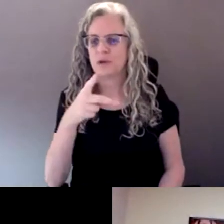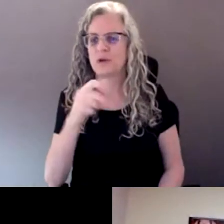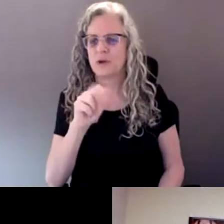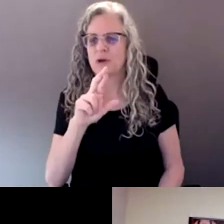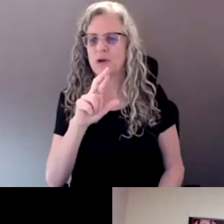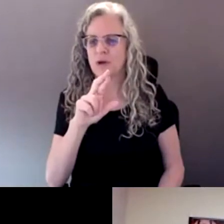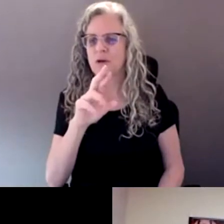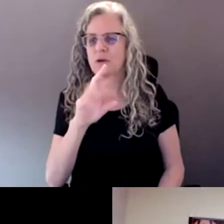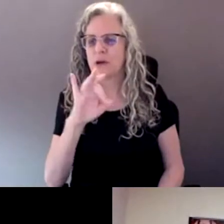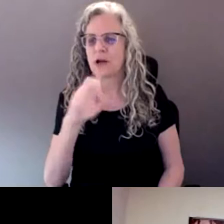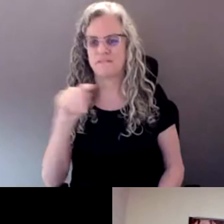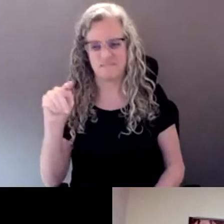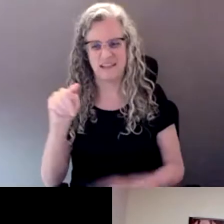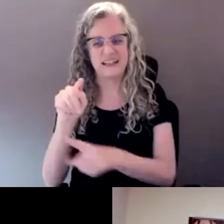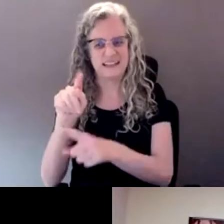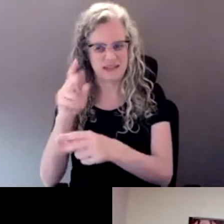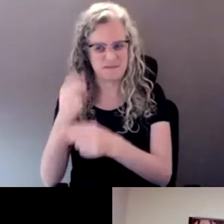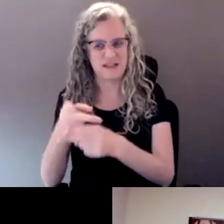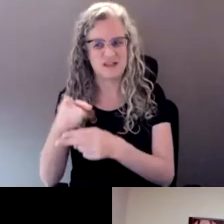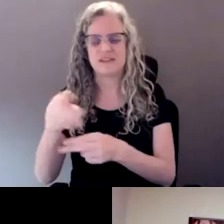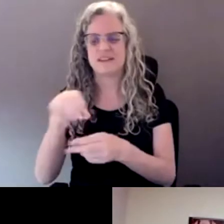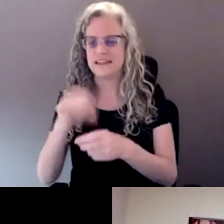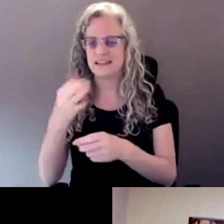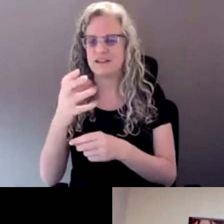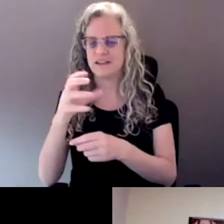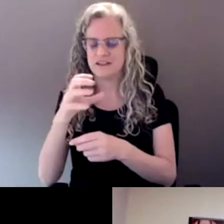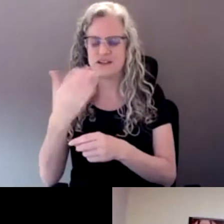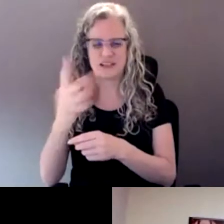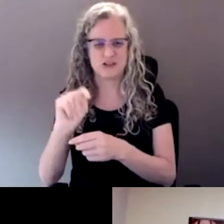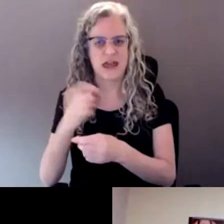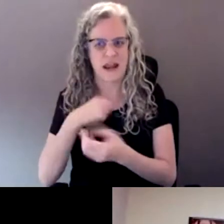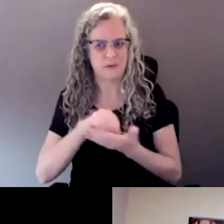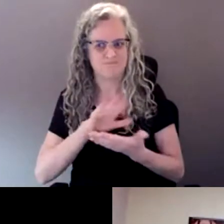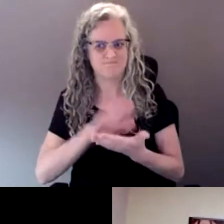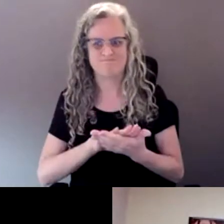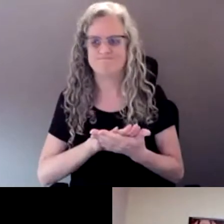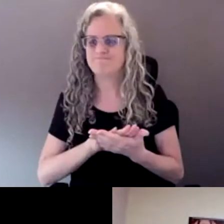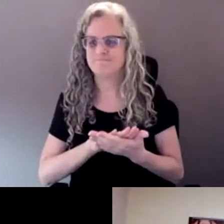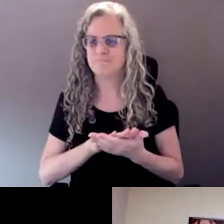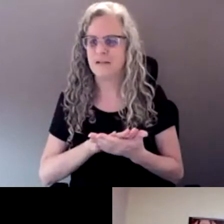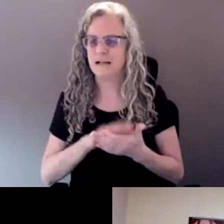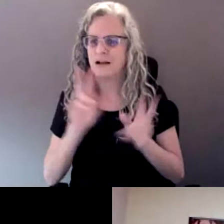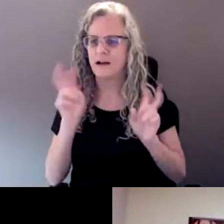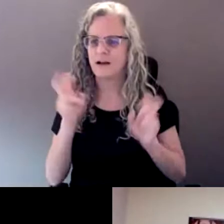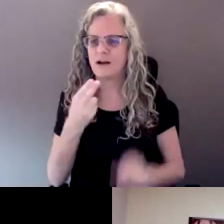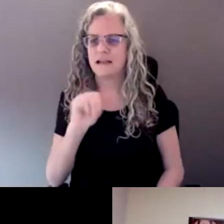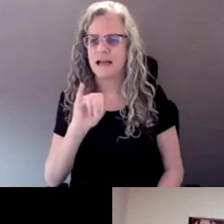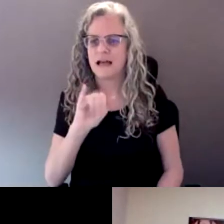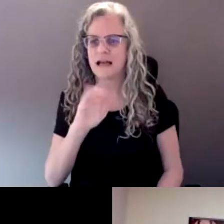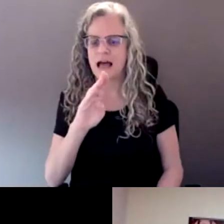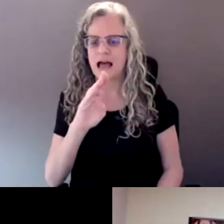and Louisa have added Tudor Parfit's Hybrid Hate. And I did not know that book. And I am